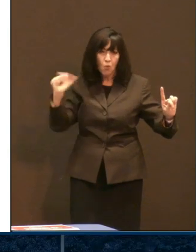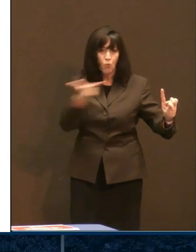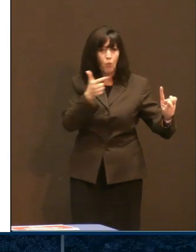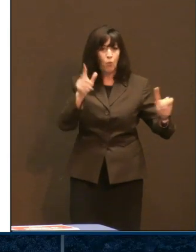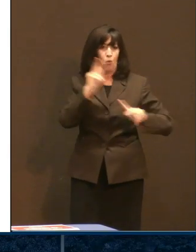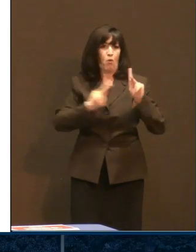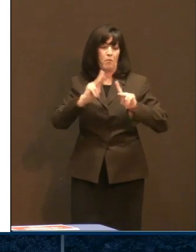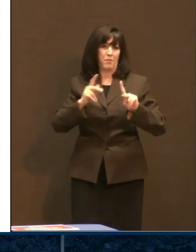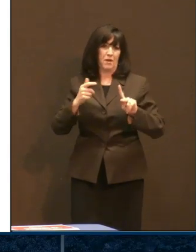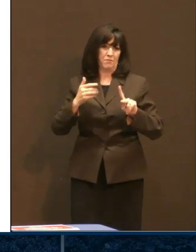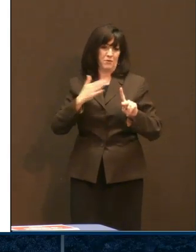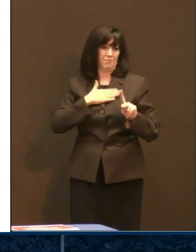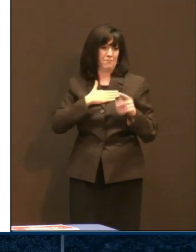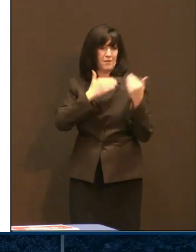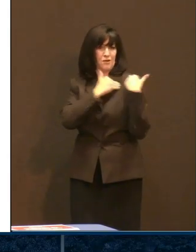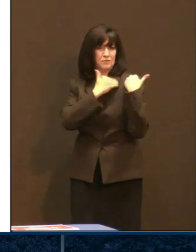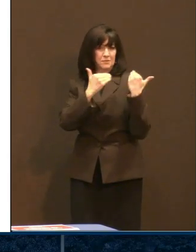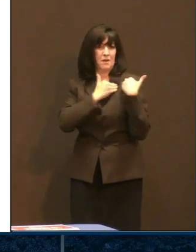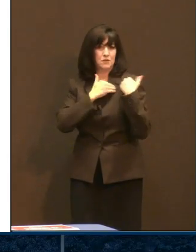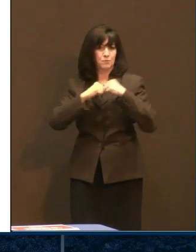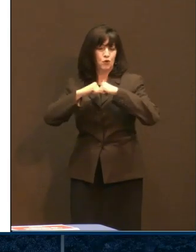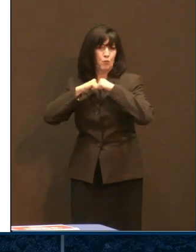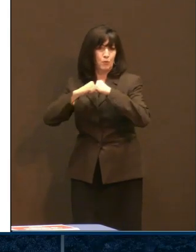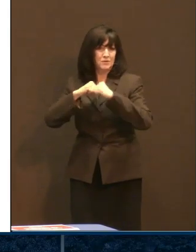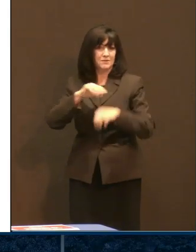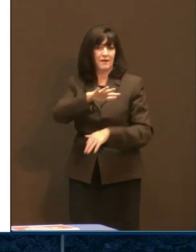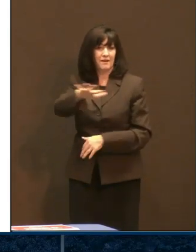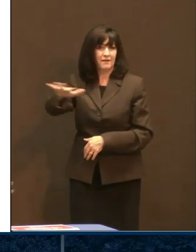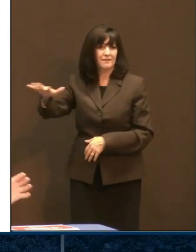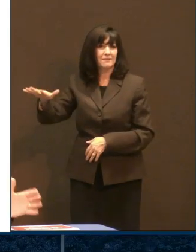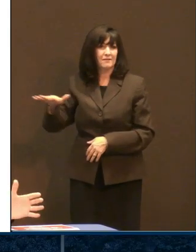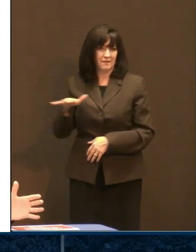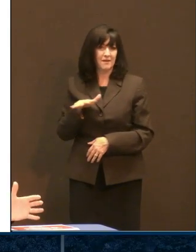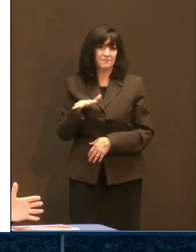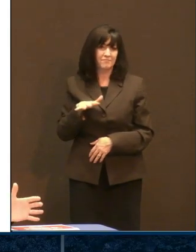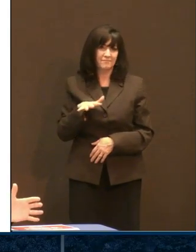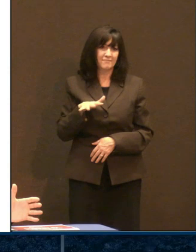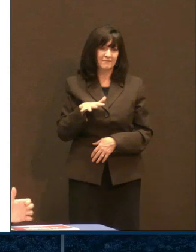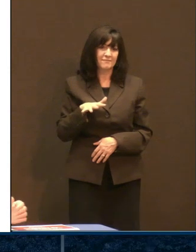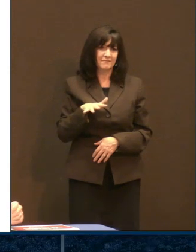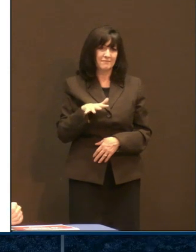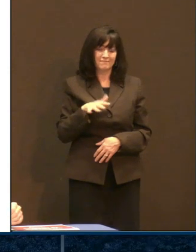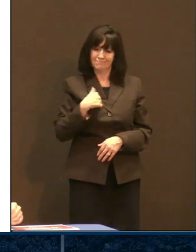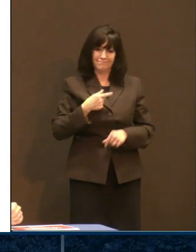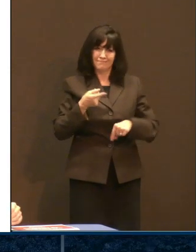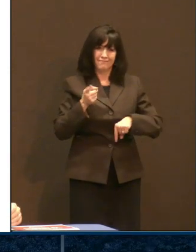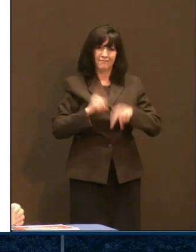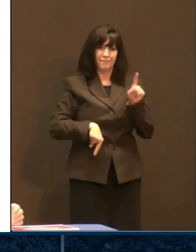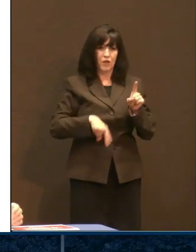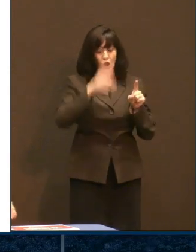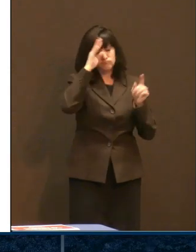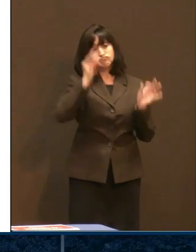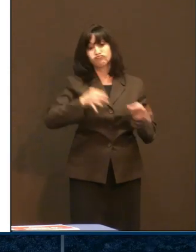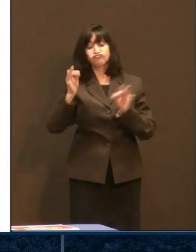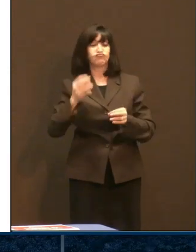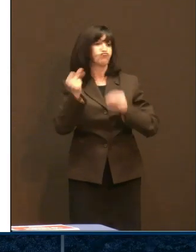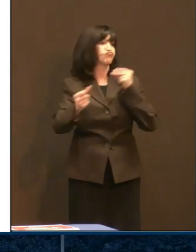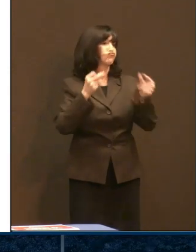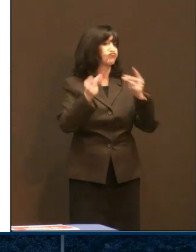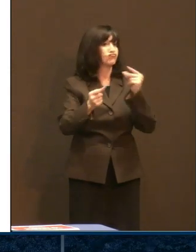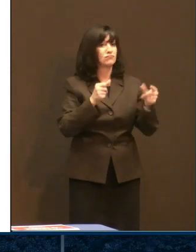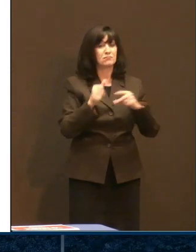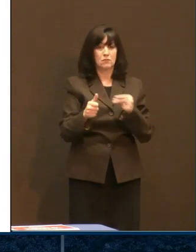decisions. I've said it day after day. The decisions ahead of us are harder than the decisions behind us. And this is the perfect